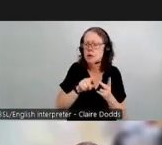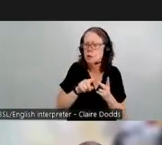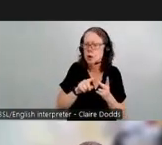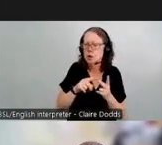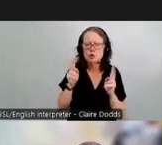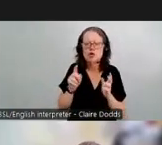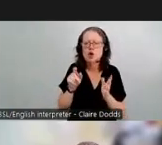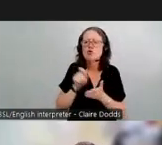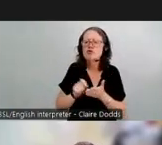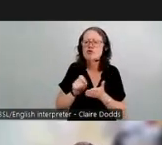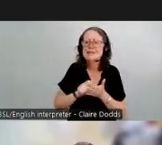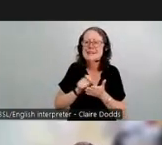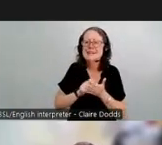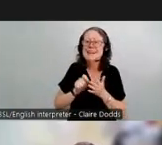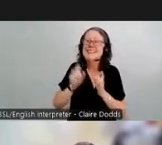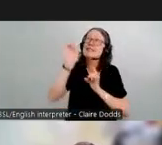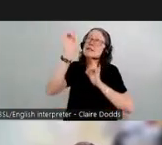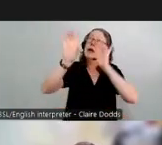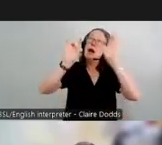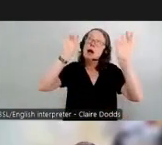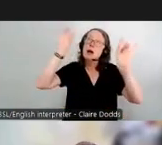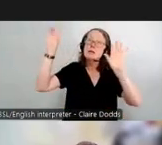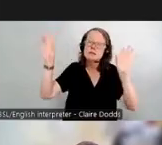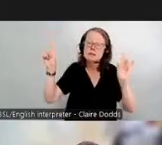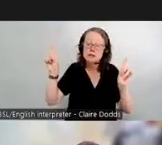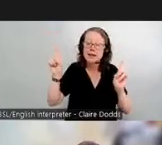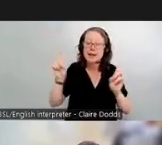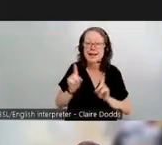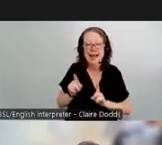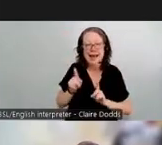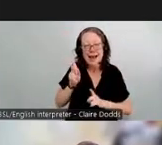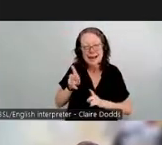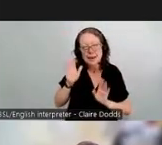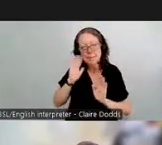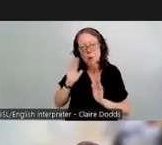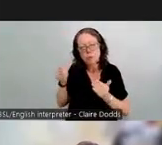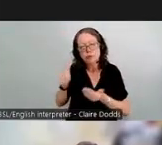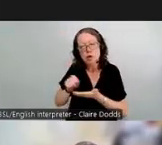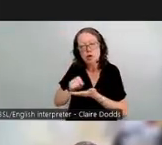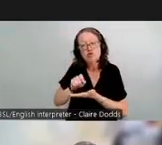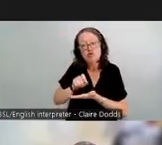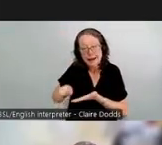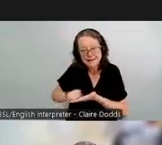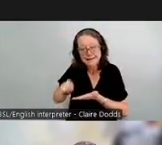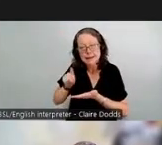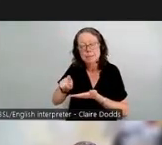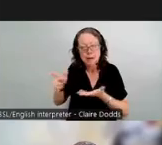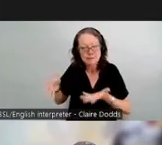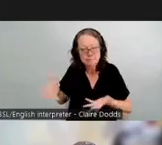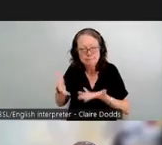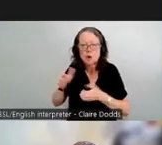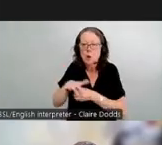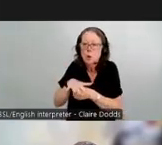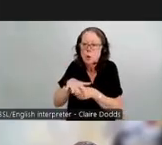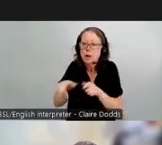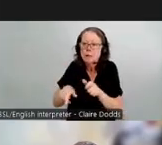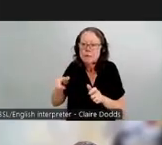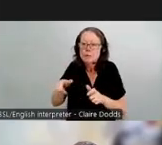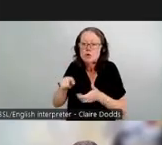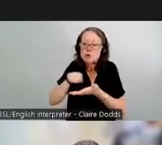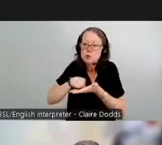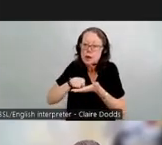much more about writing, but it was about local people being given a chance to write their own poetry